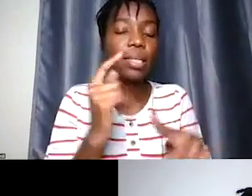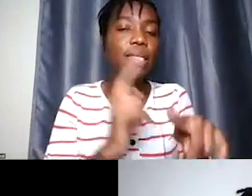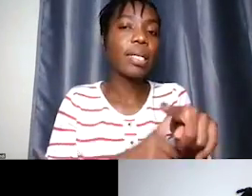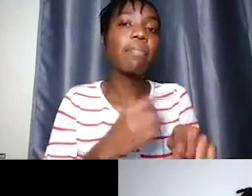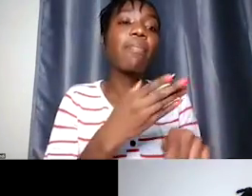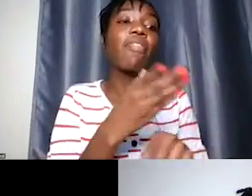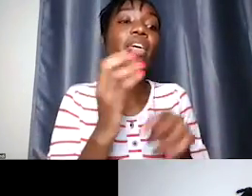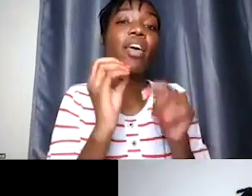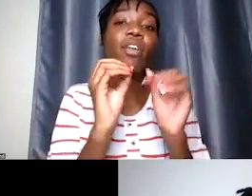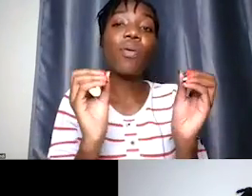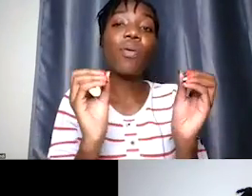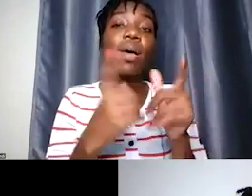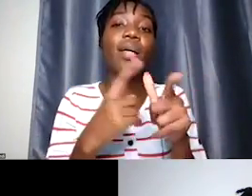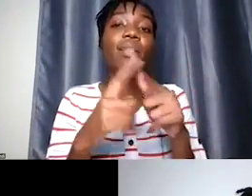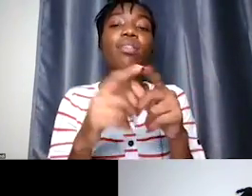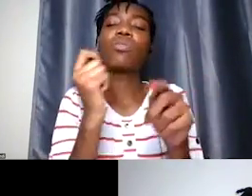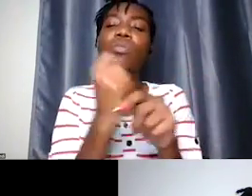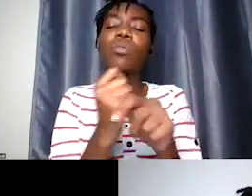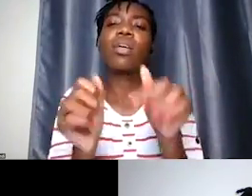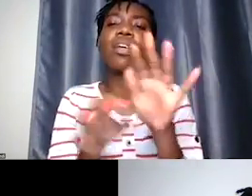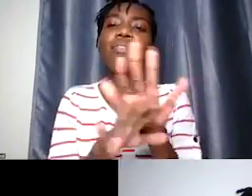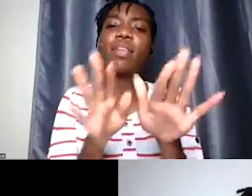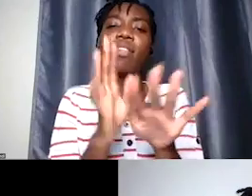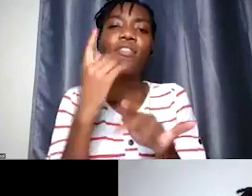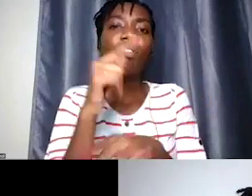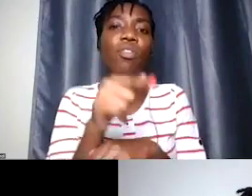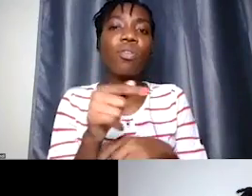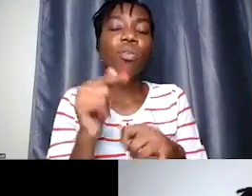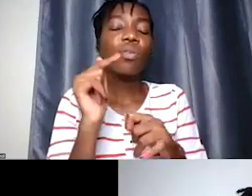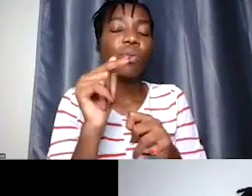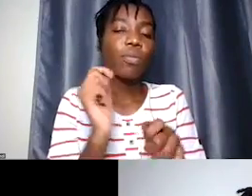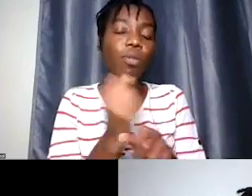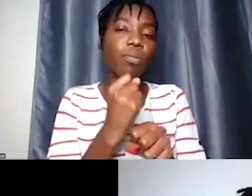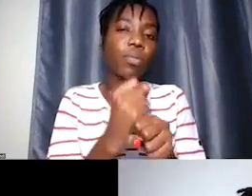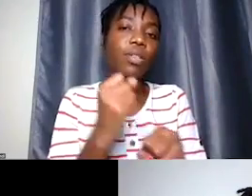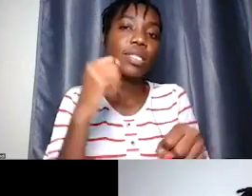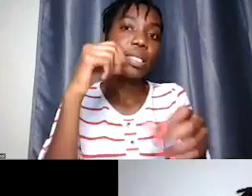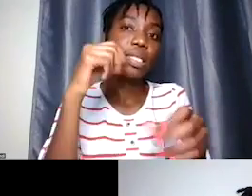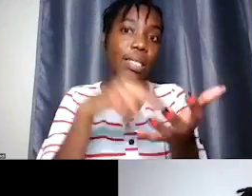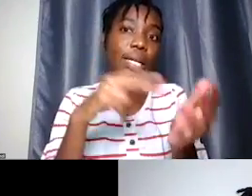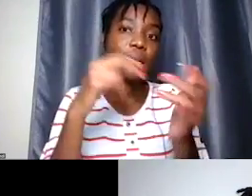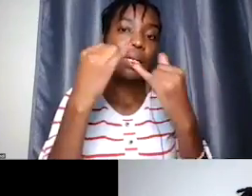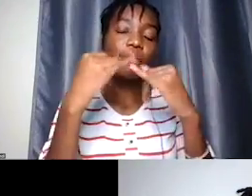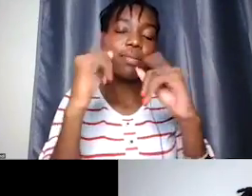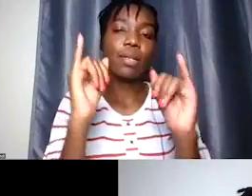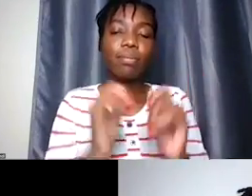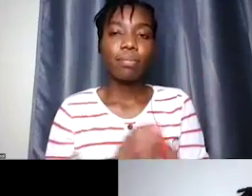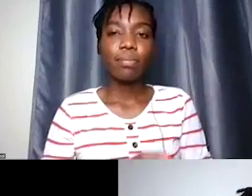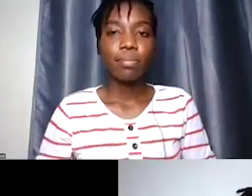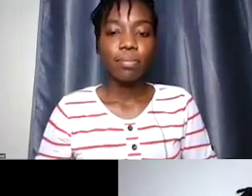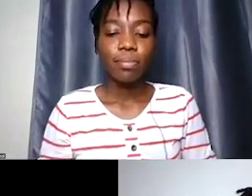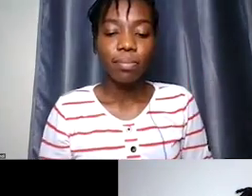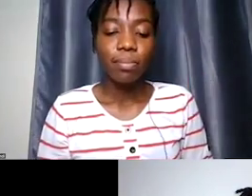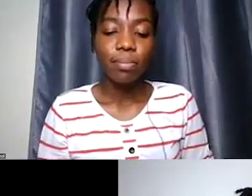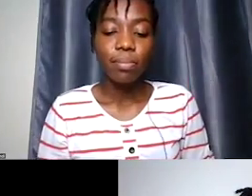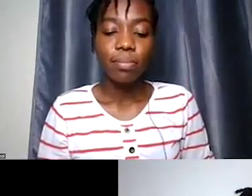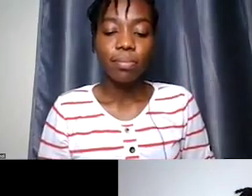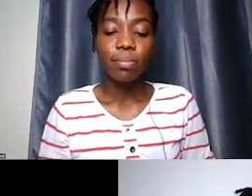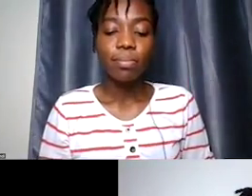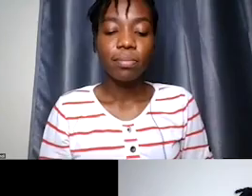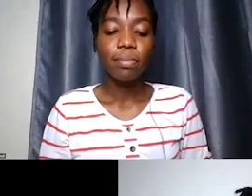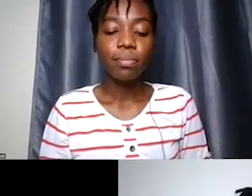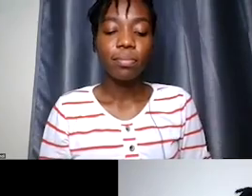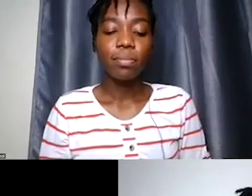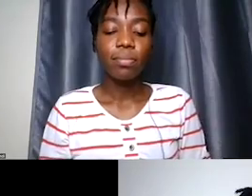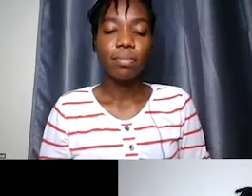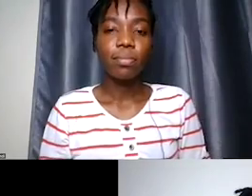used to do everything for you, you'll not be able to stand your own independence with your own feet. Okay. And an